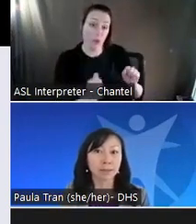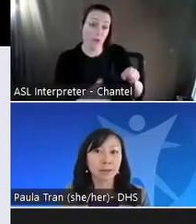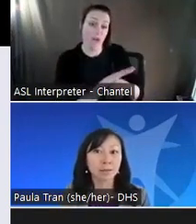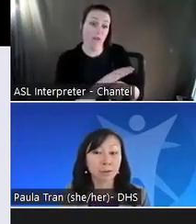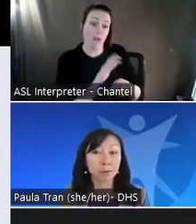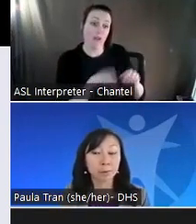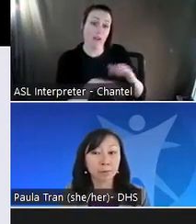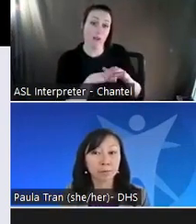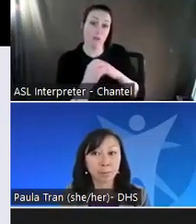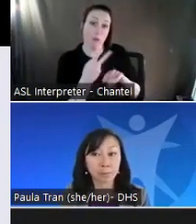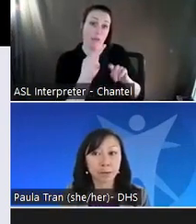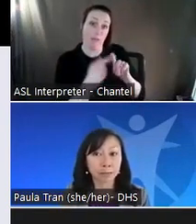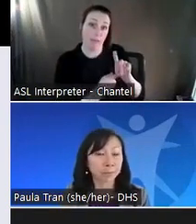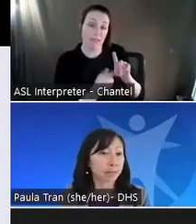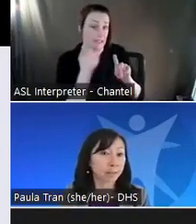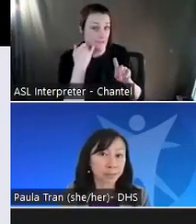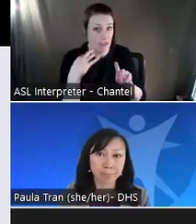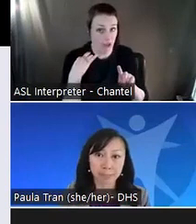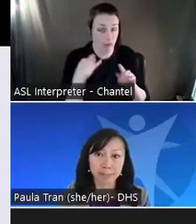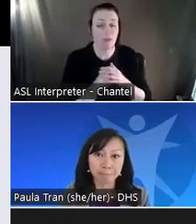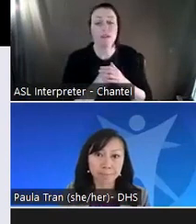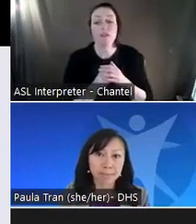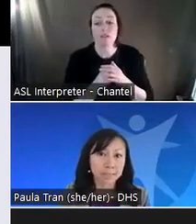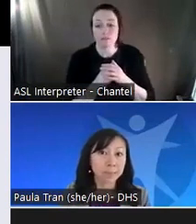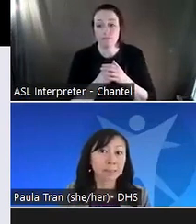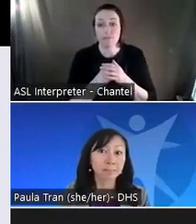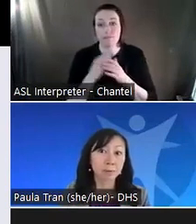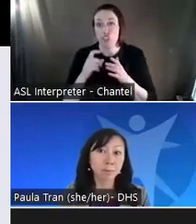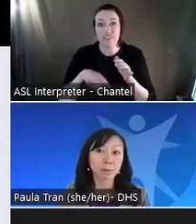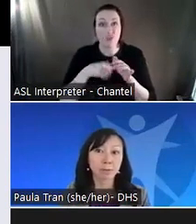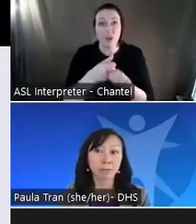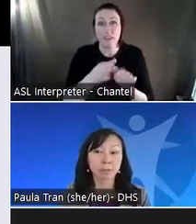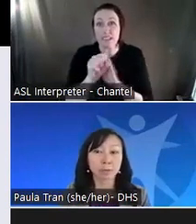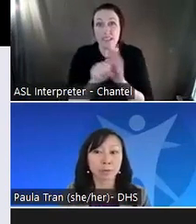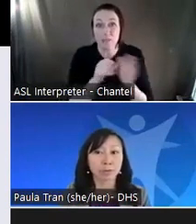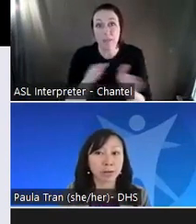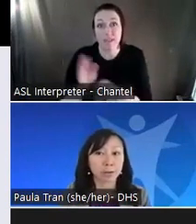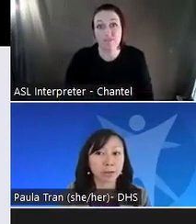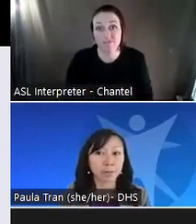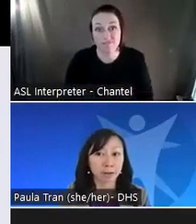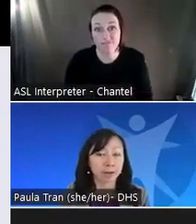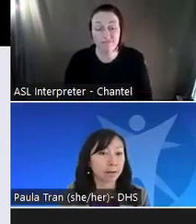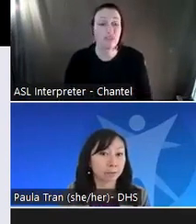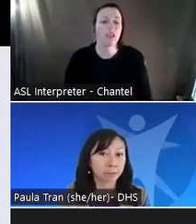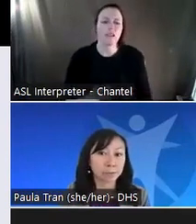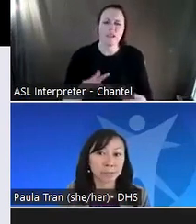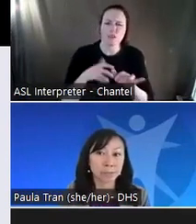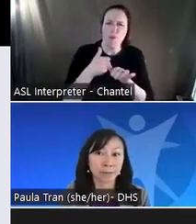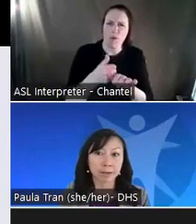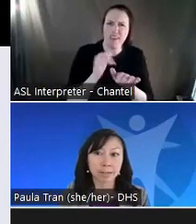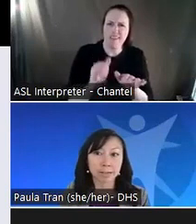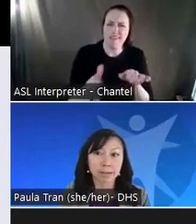eligibility following the birth of a baby by updating their state plan. Extending postpartum coverage would improve continuity of care and